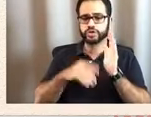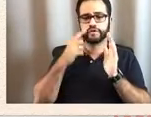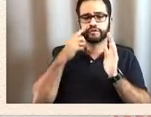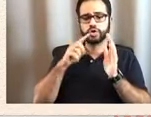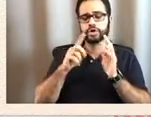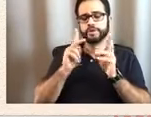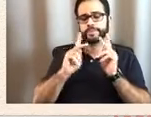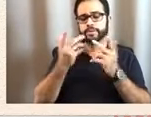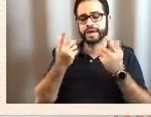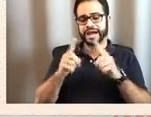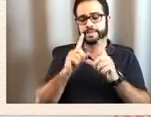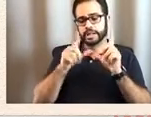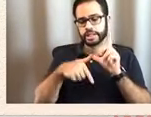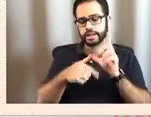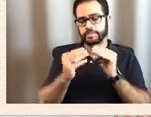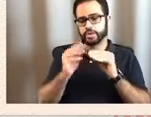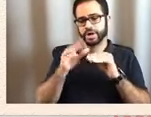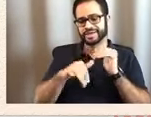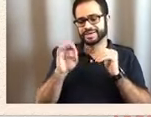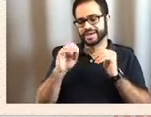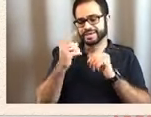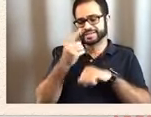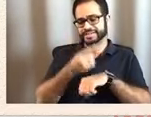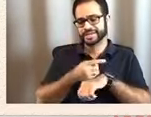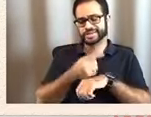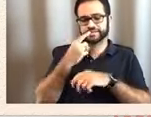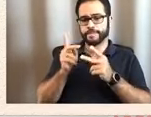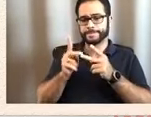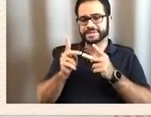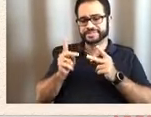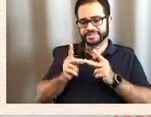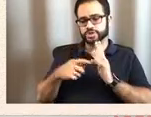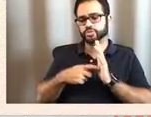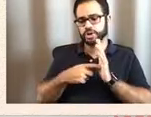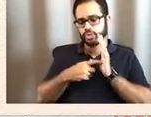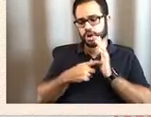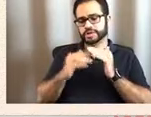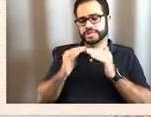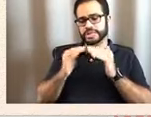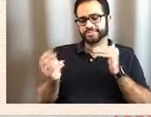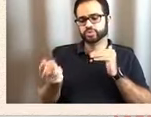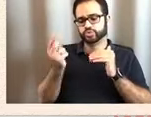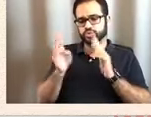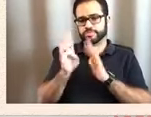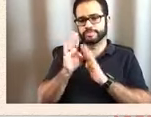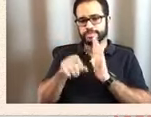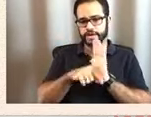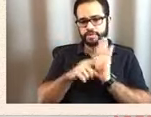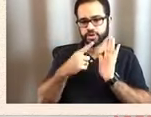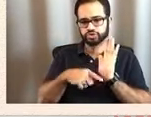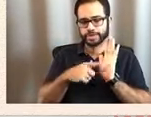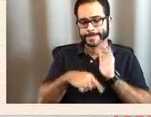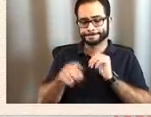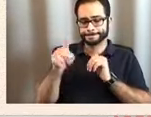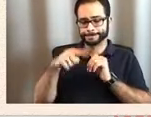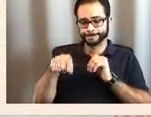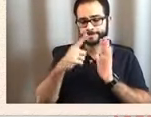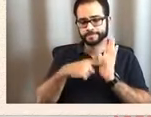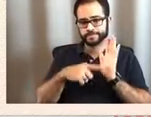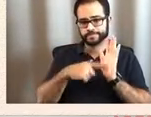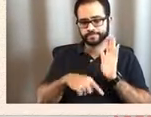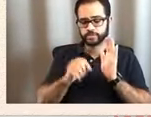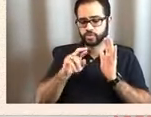employment greater than 90 days in a position that requires a level 2 background screening. These screenings are any of the